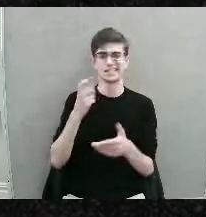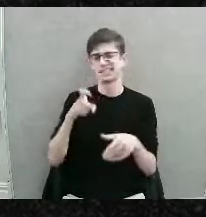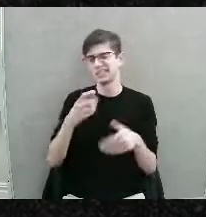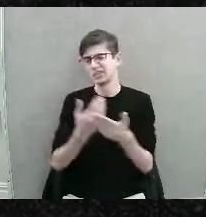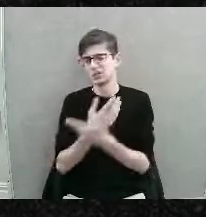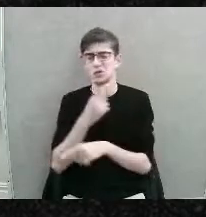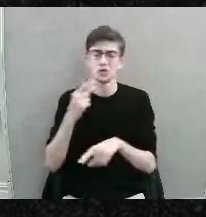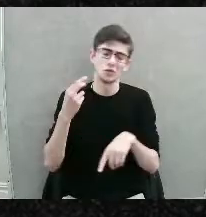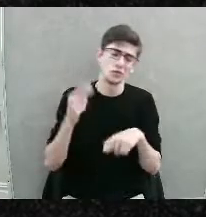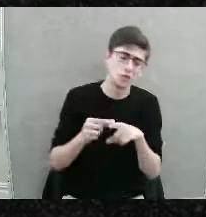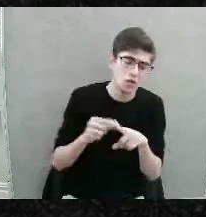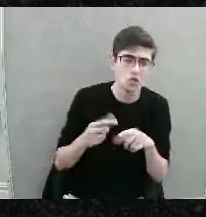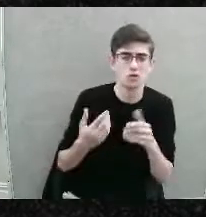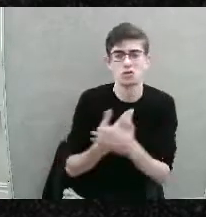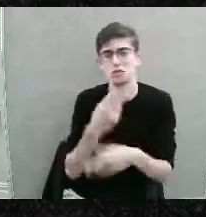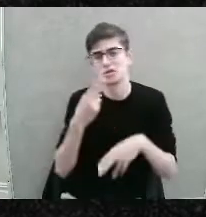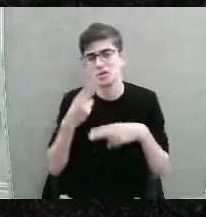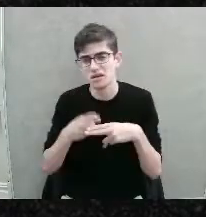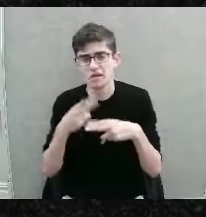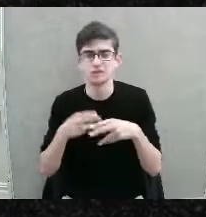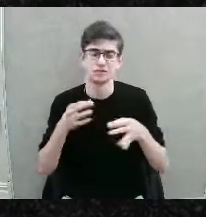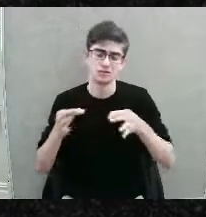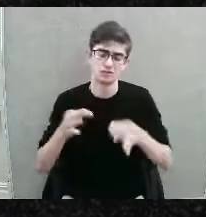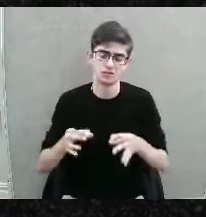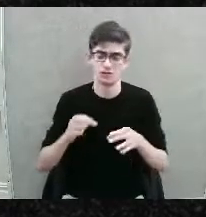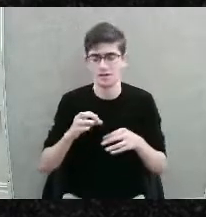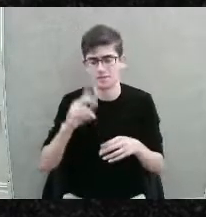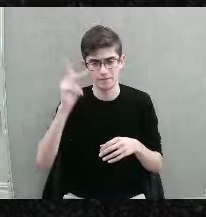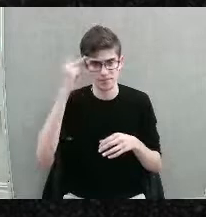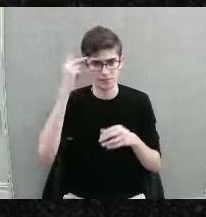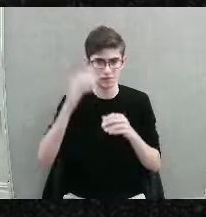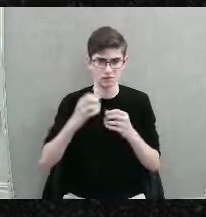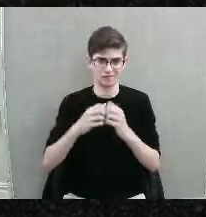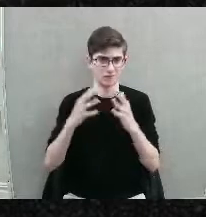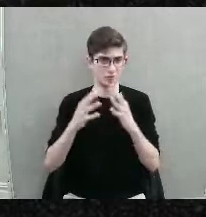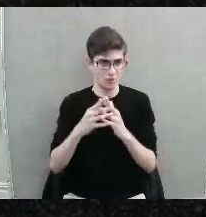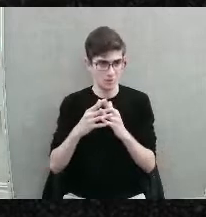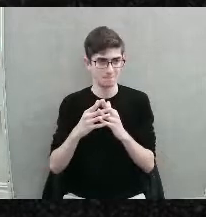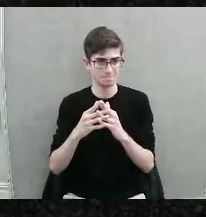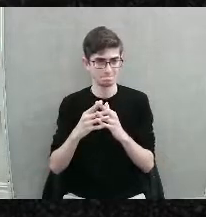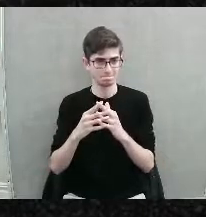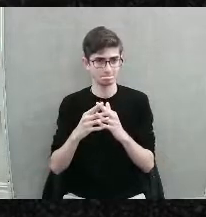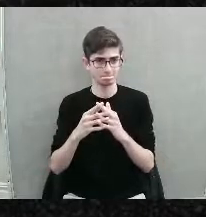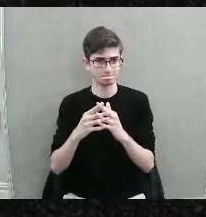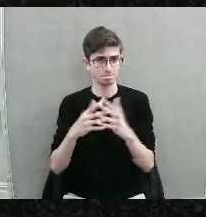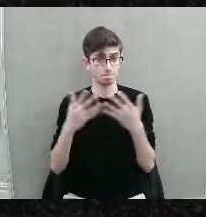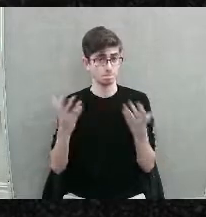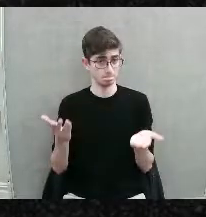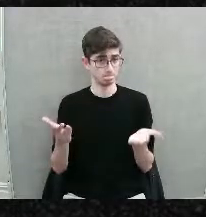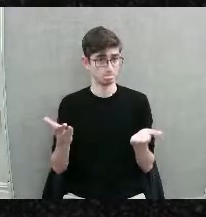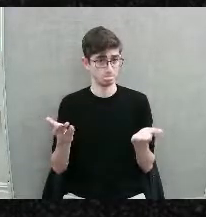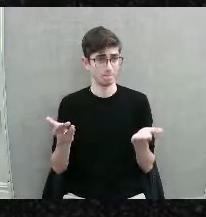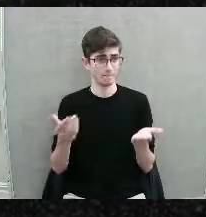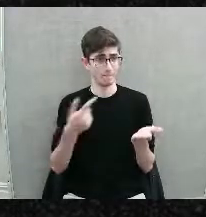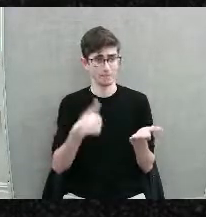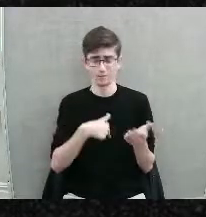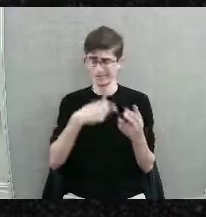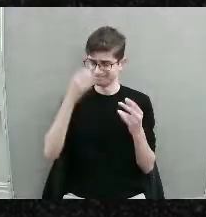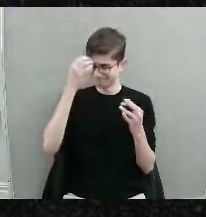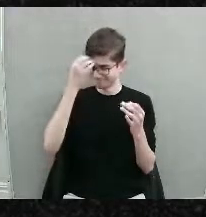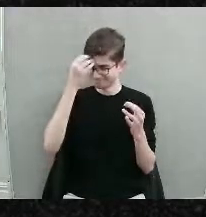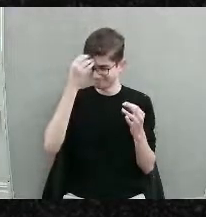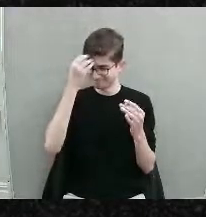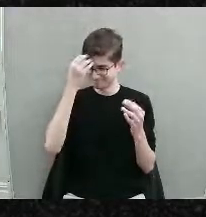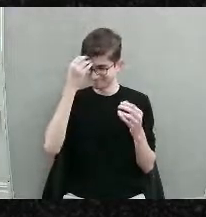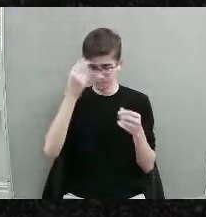name or a new term to describe this new political formation that was taking shape. And we decided, as